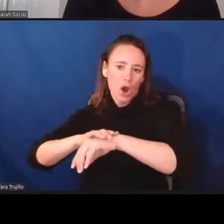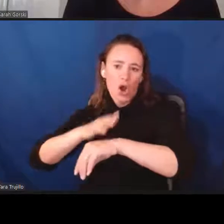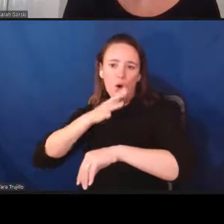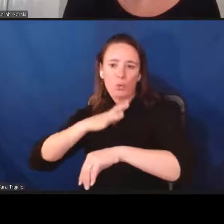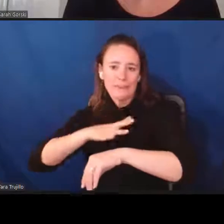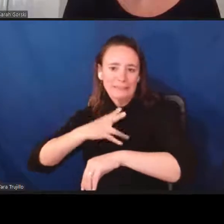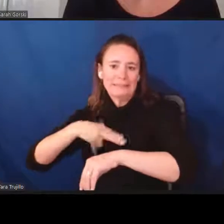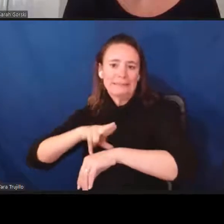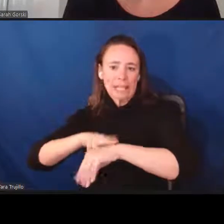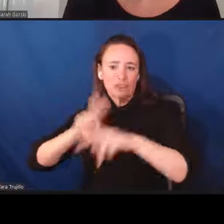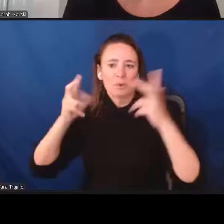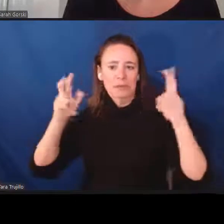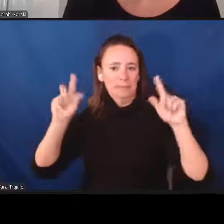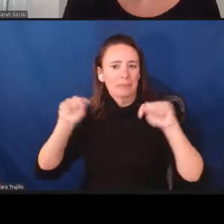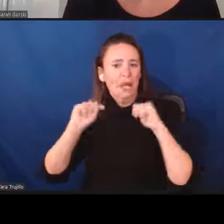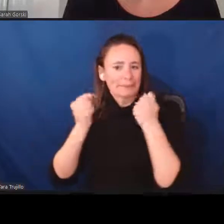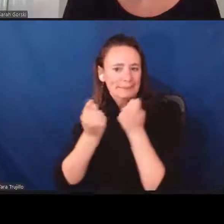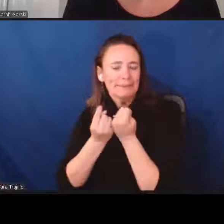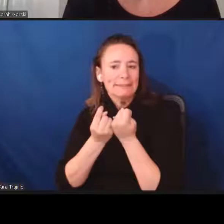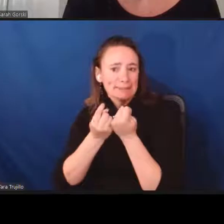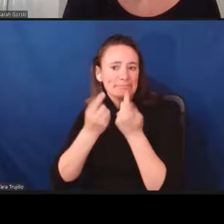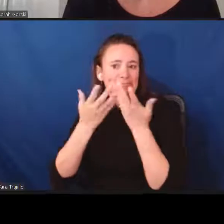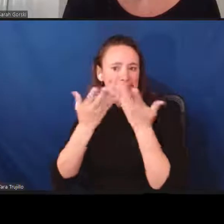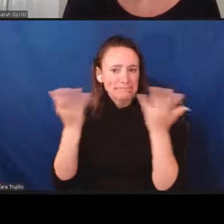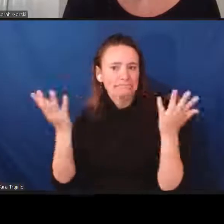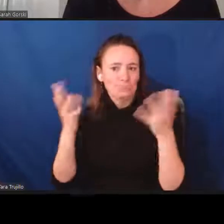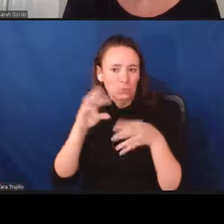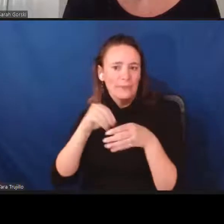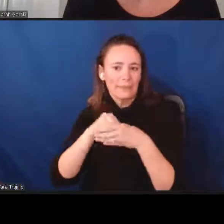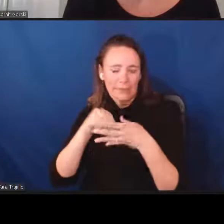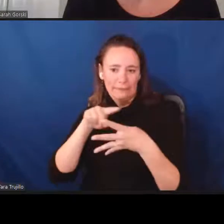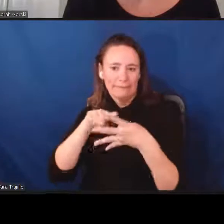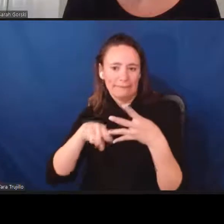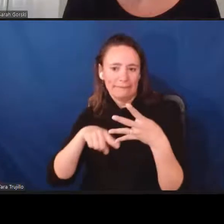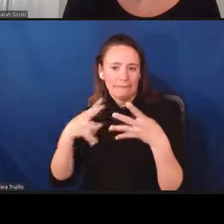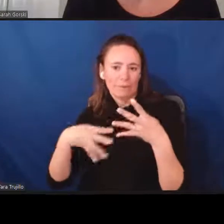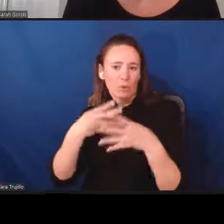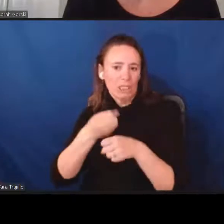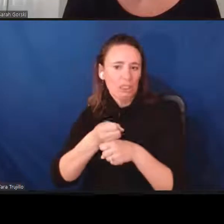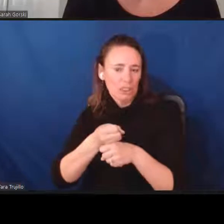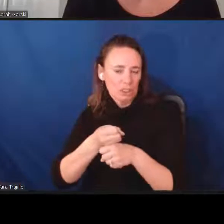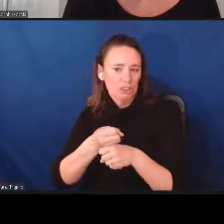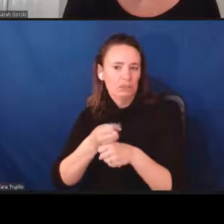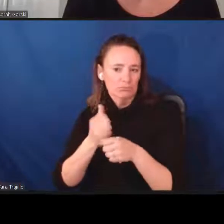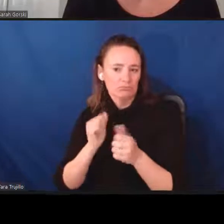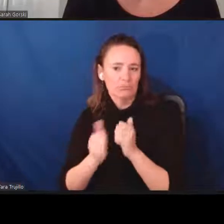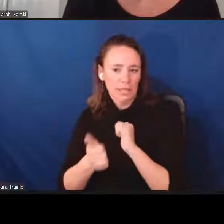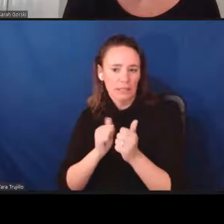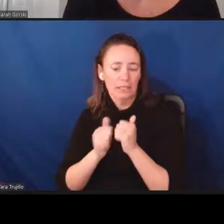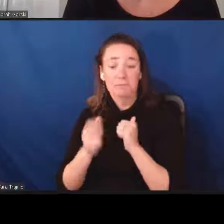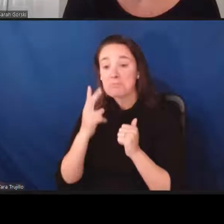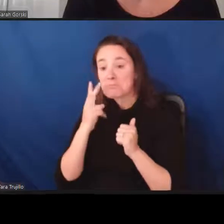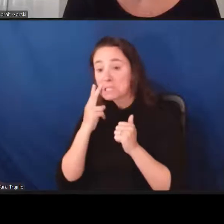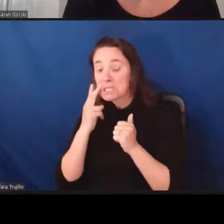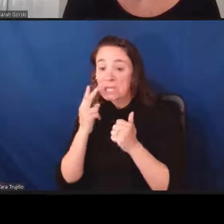basketball somewhere in those 4 years, that I was there as an athlete, see how far I could